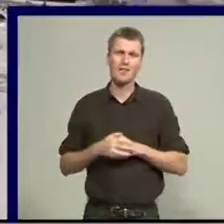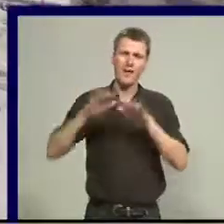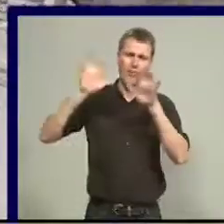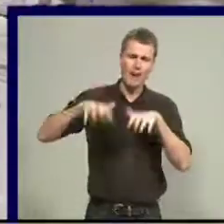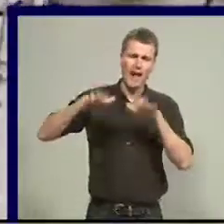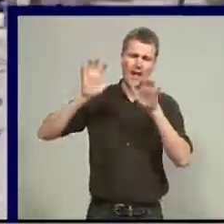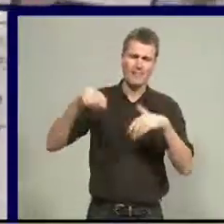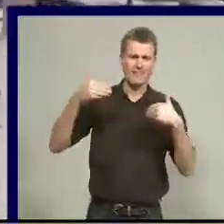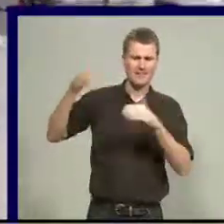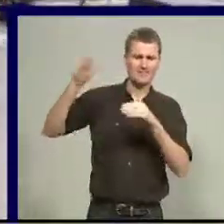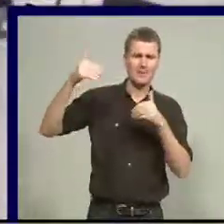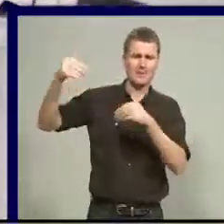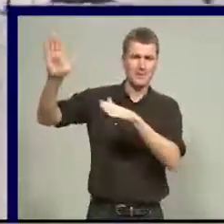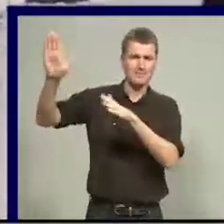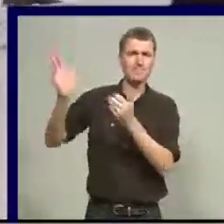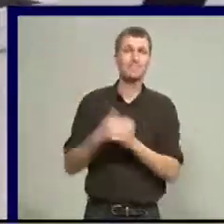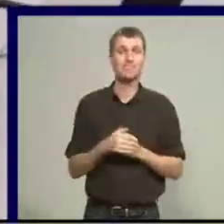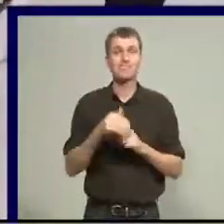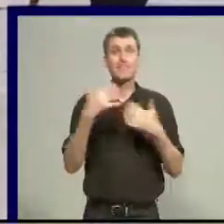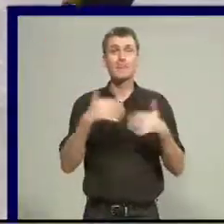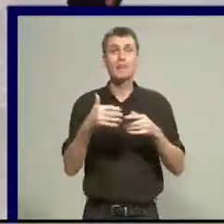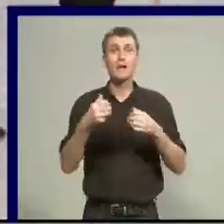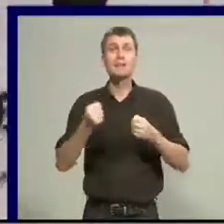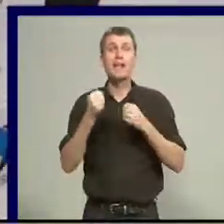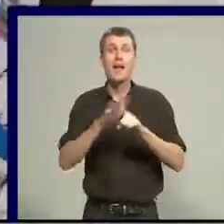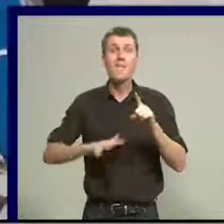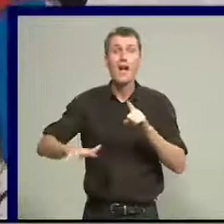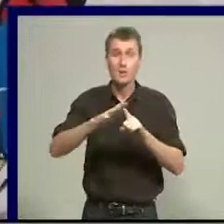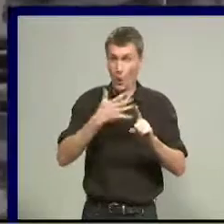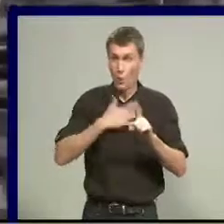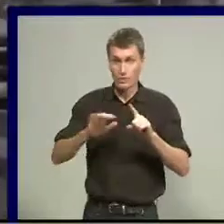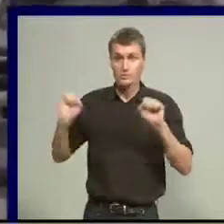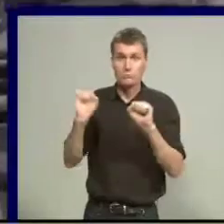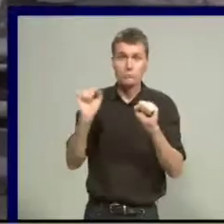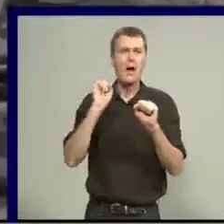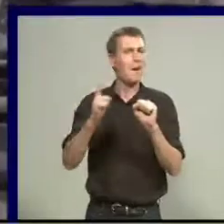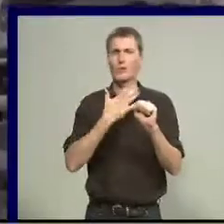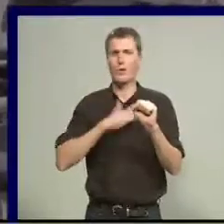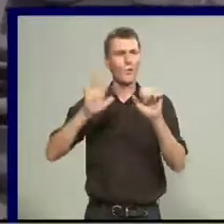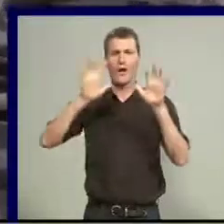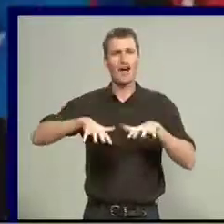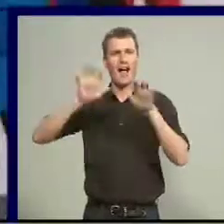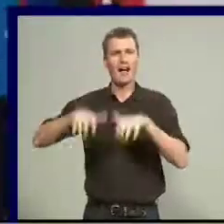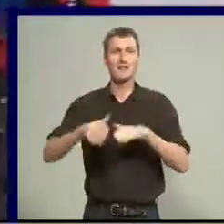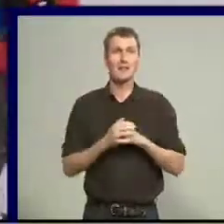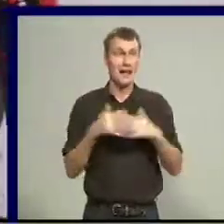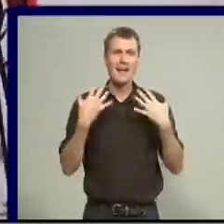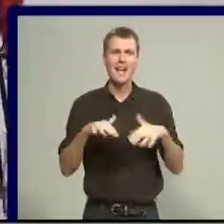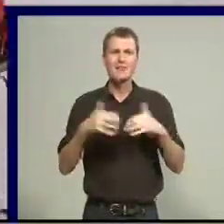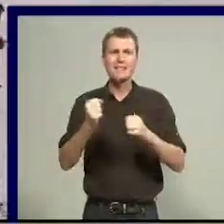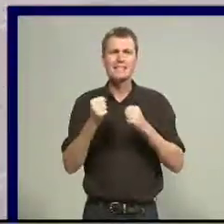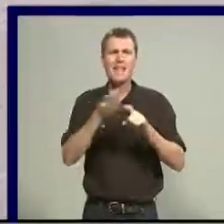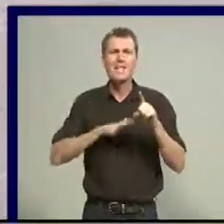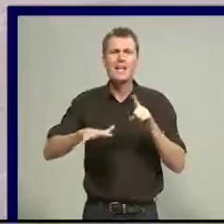go away. Canterbury ski field operators want wintry weather without the sight of rain. Canterbury ski resorts have been forced